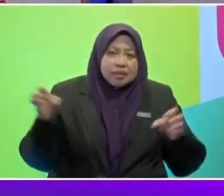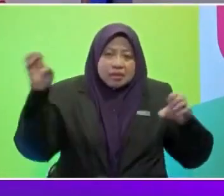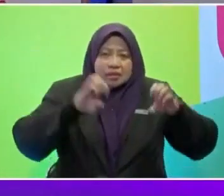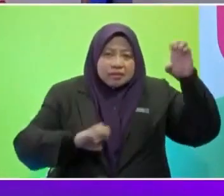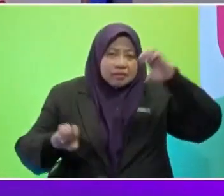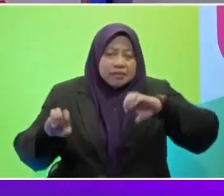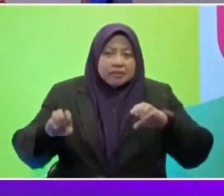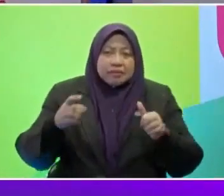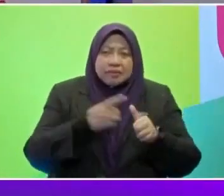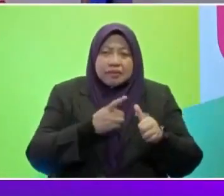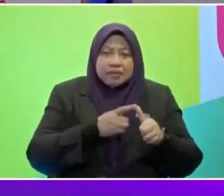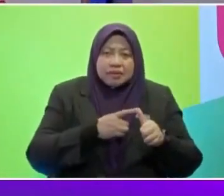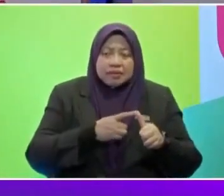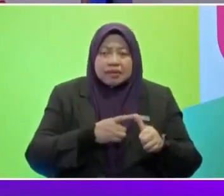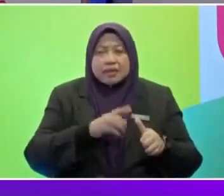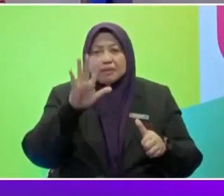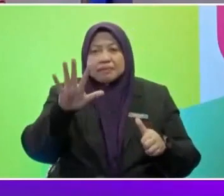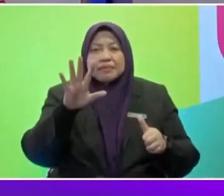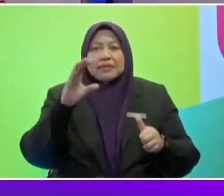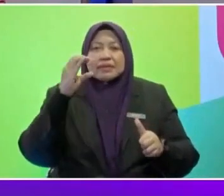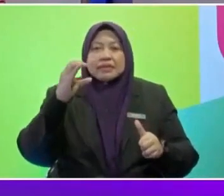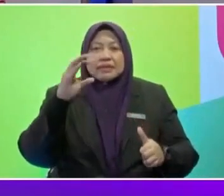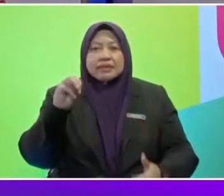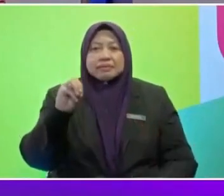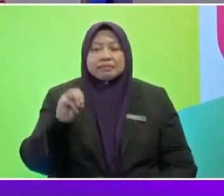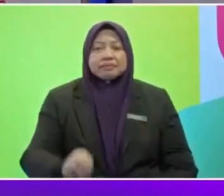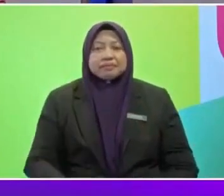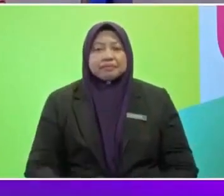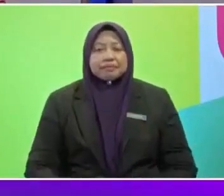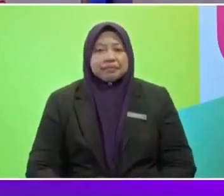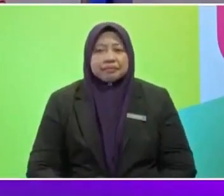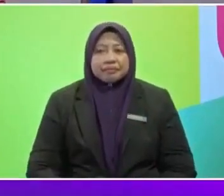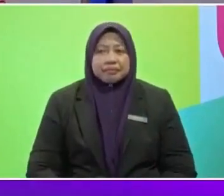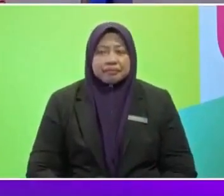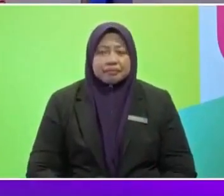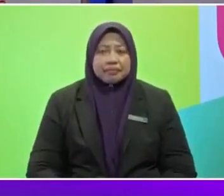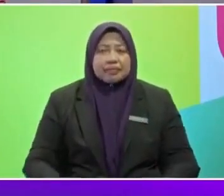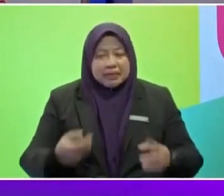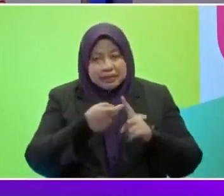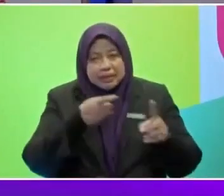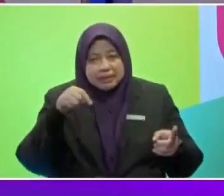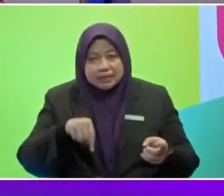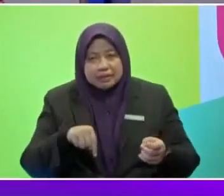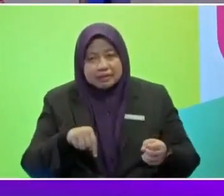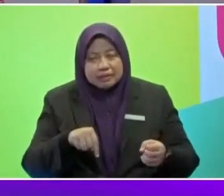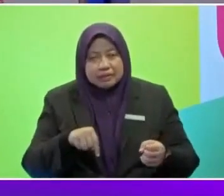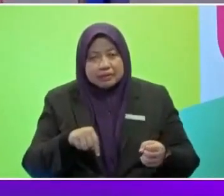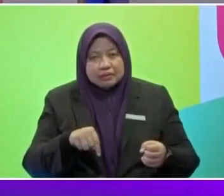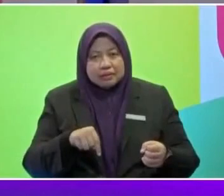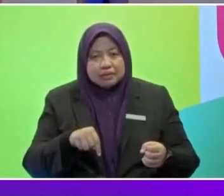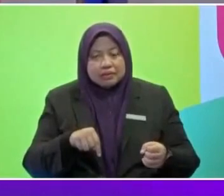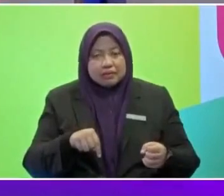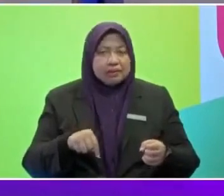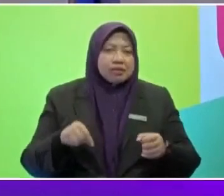cm. 5 centimeters. Yes, 5 centimeters. Okay. All right. So from here, so let us have a